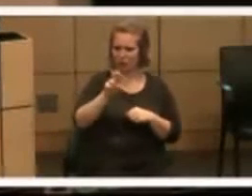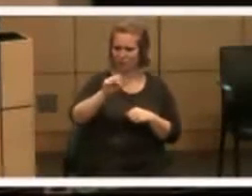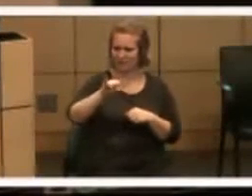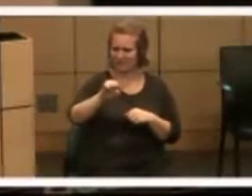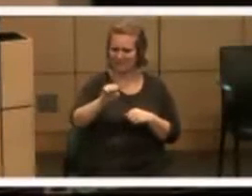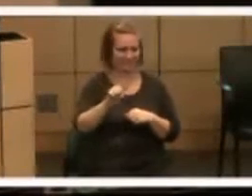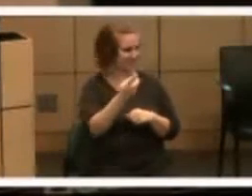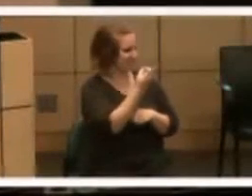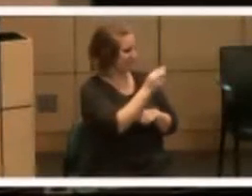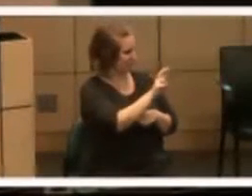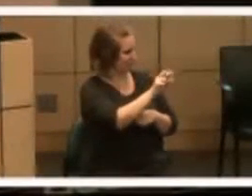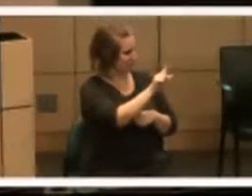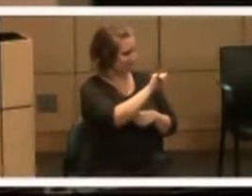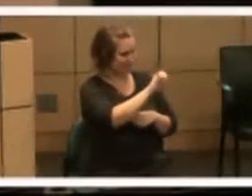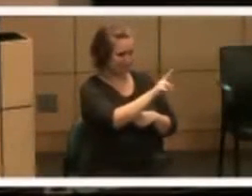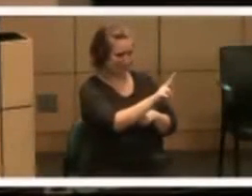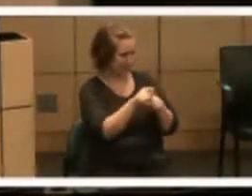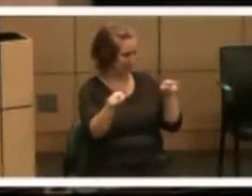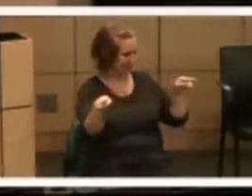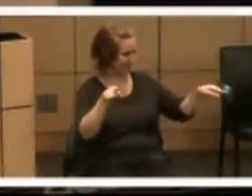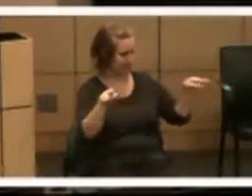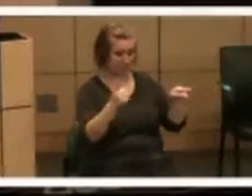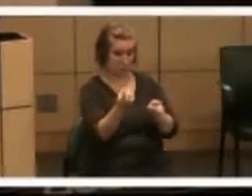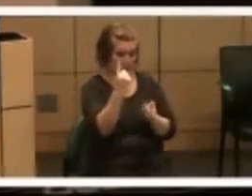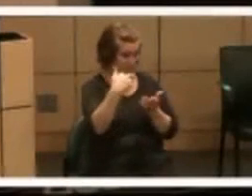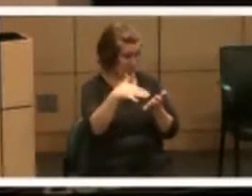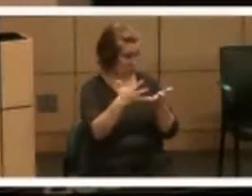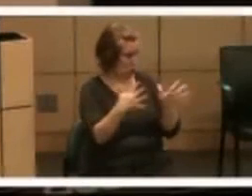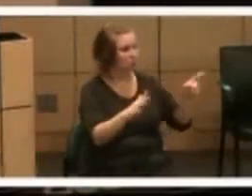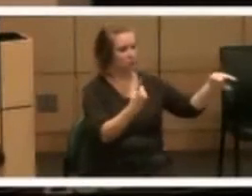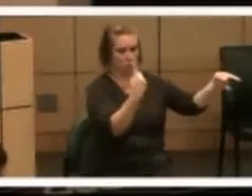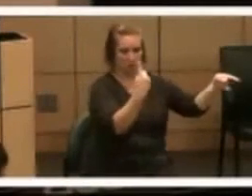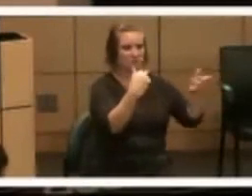Dr. Liu. One study has looked at that.